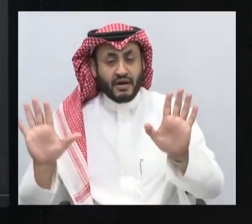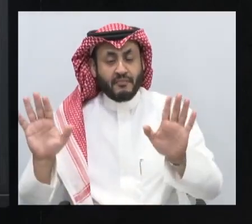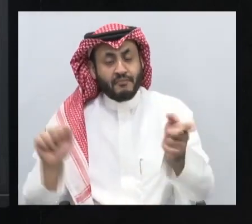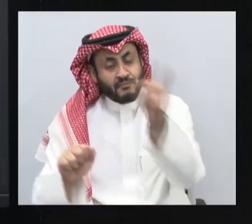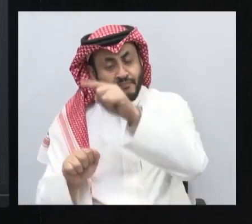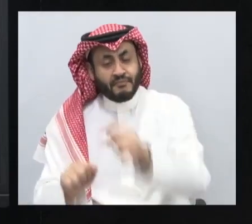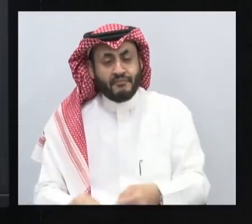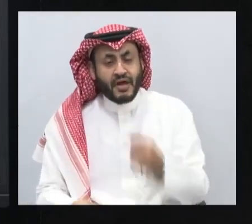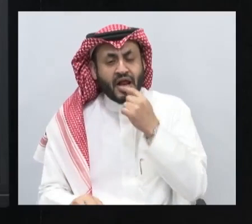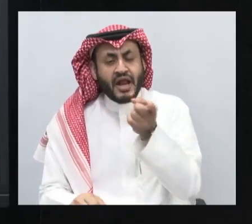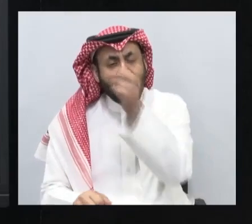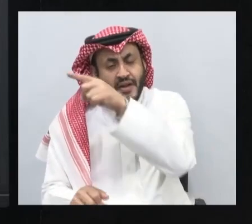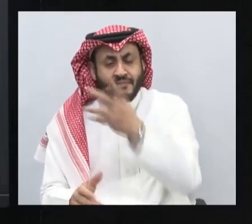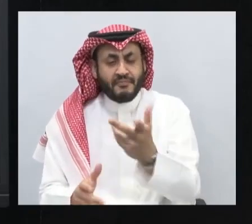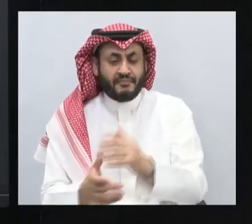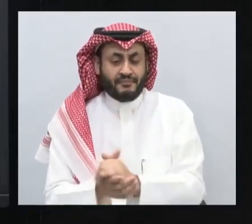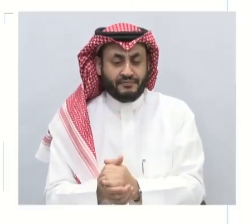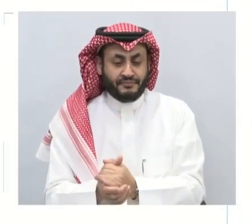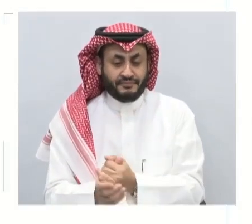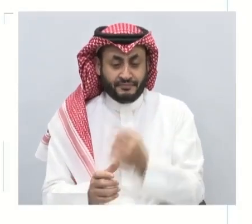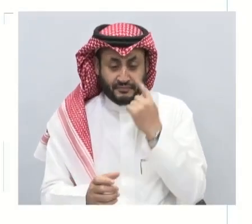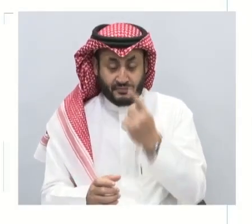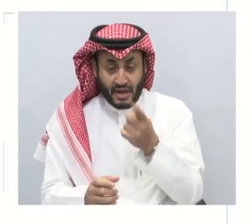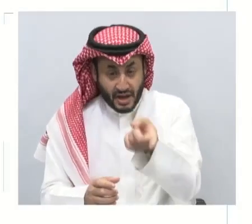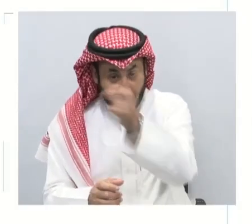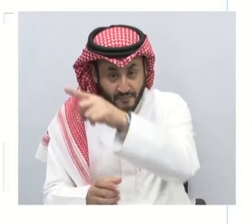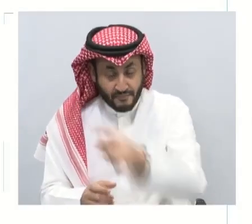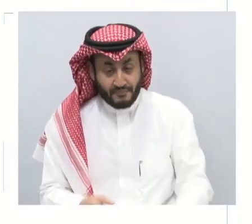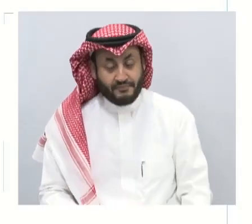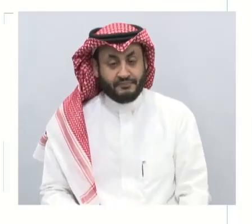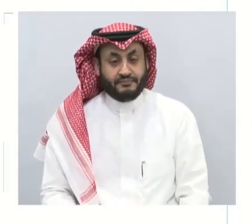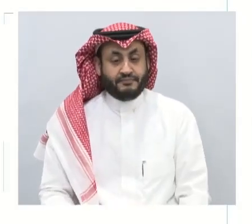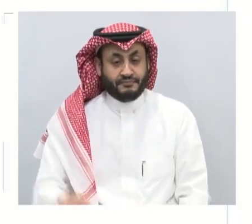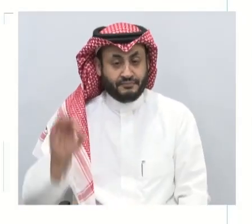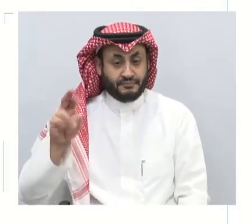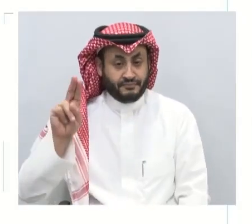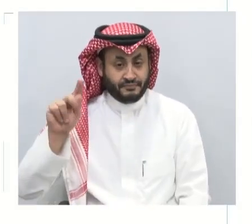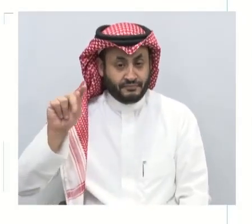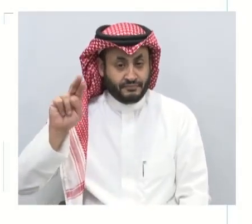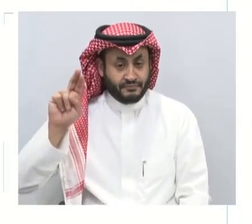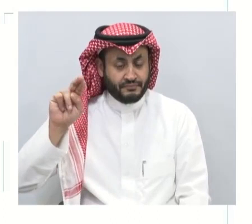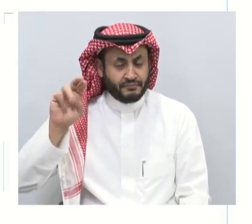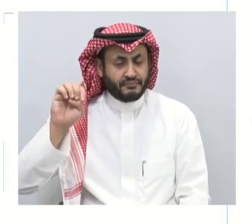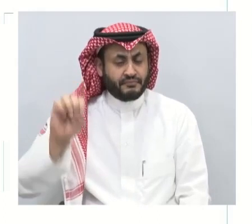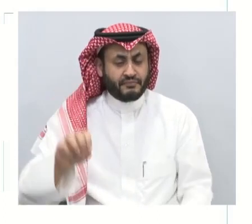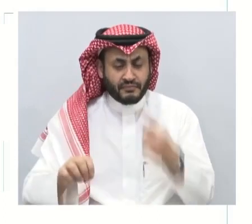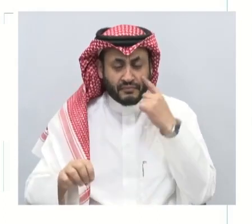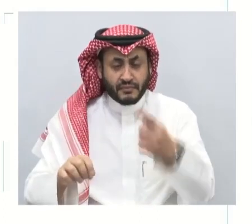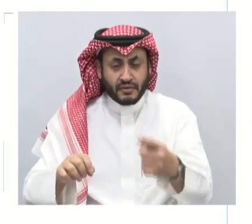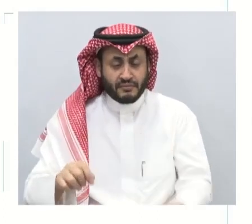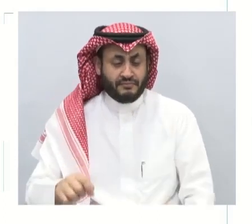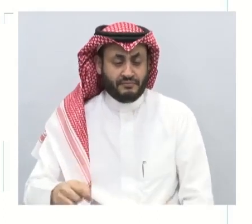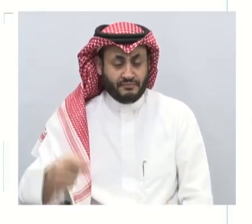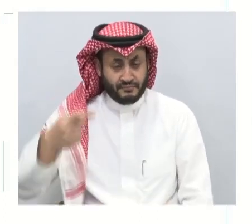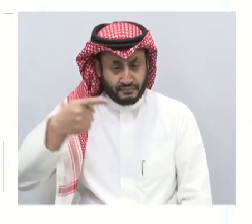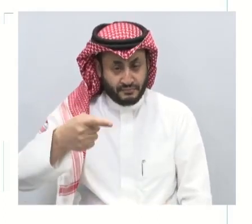year, and so on. For tomorrow, we can say, she can say like this, I'm going to go to school. Notice here, I